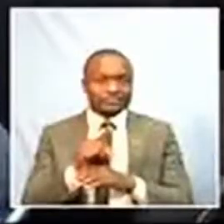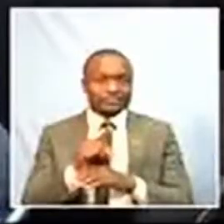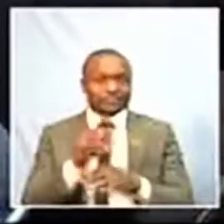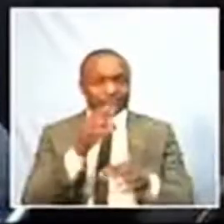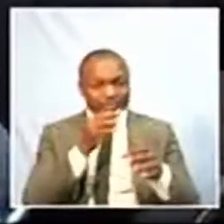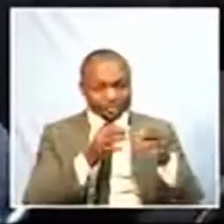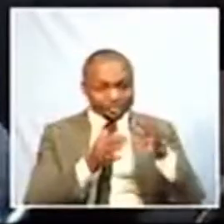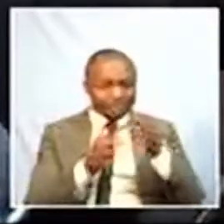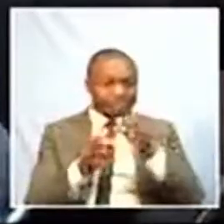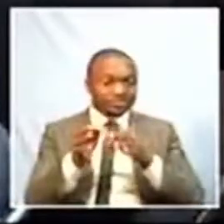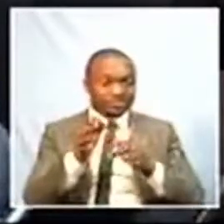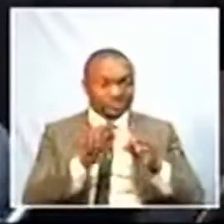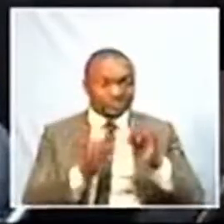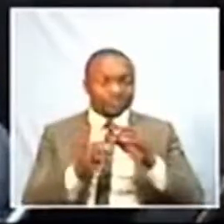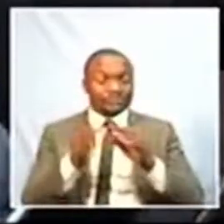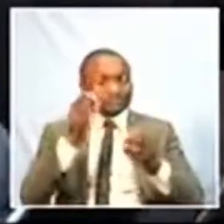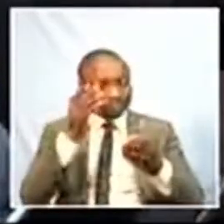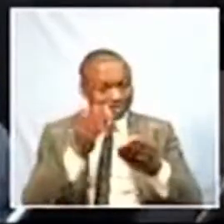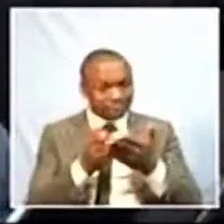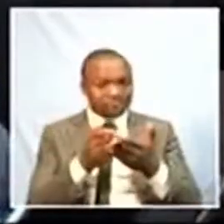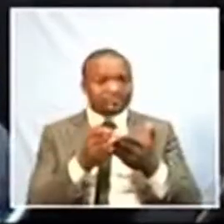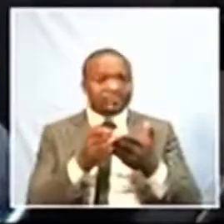explaining this situation.